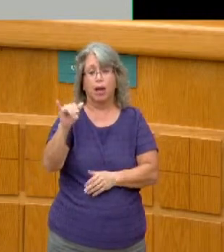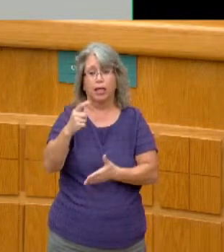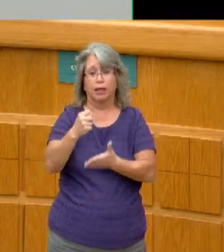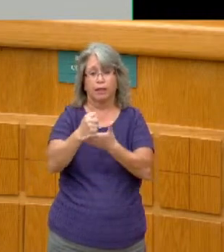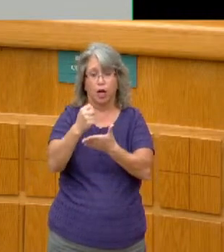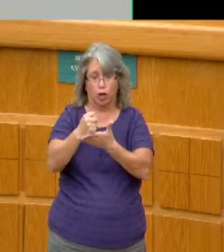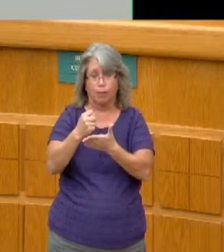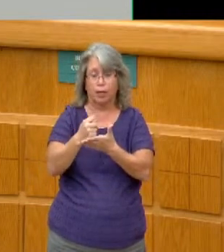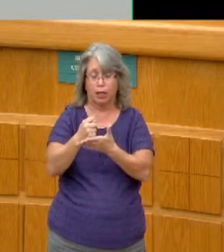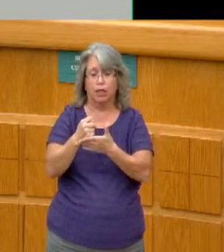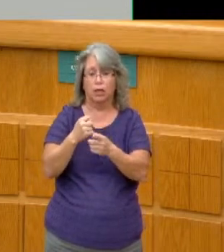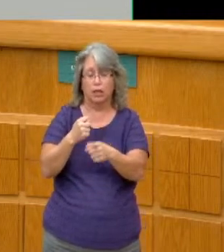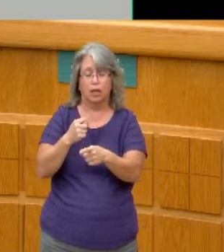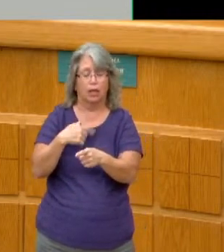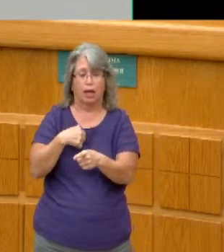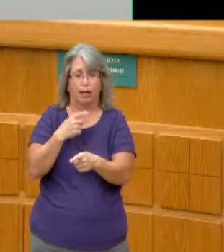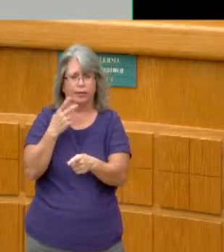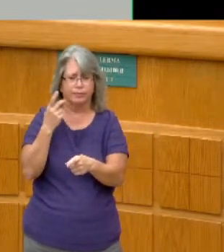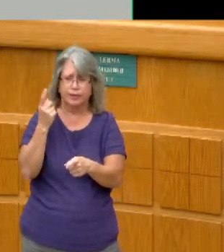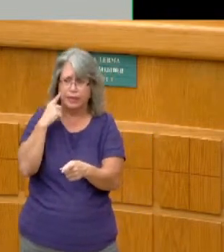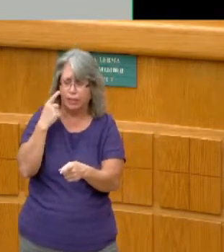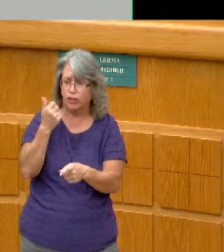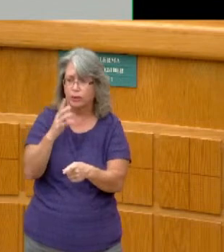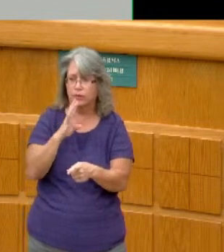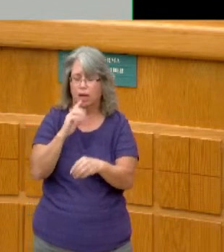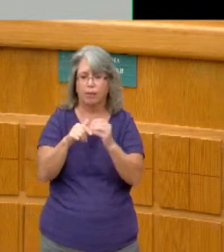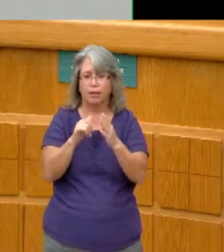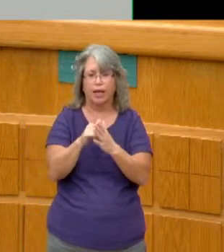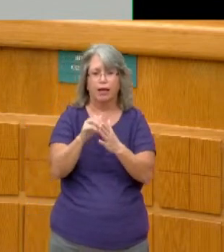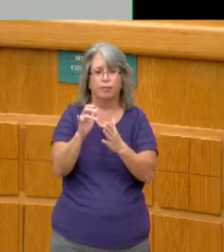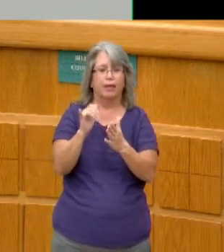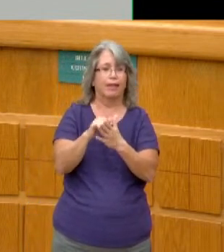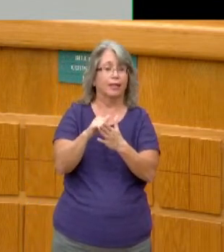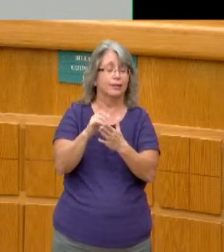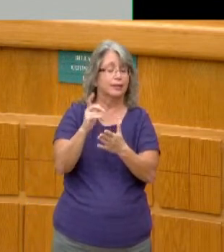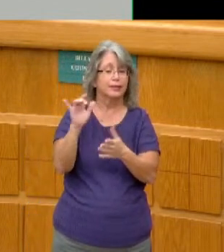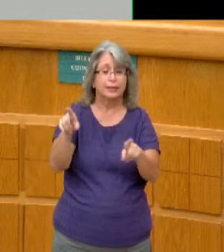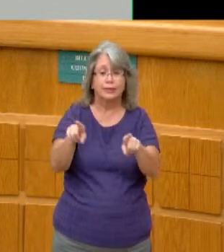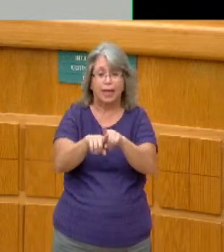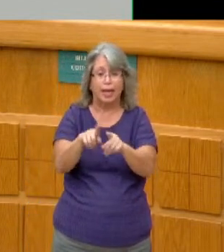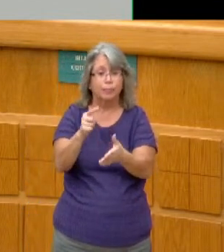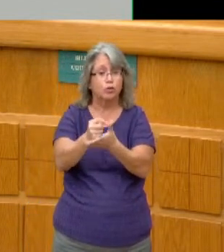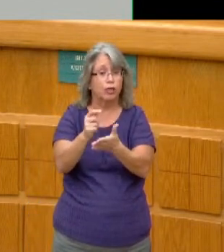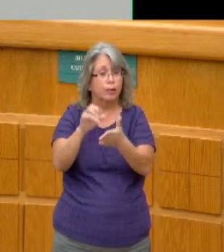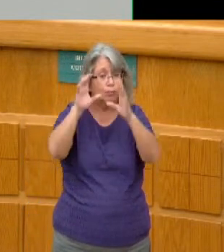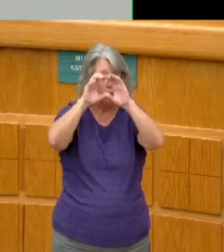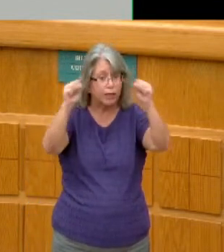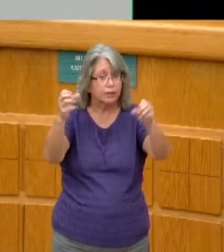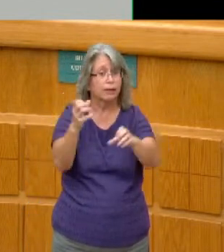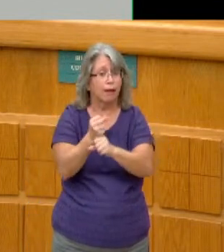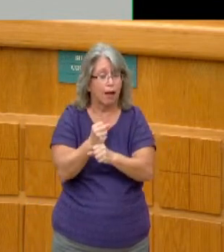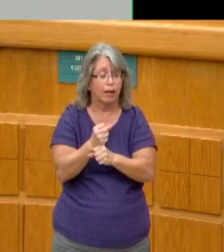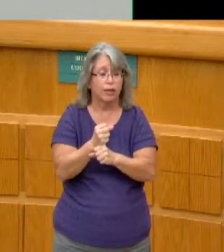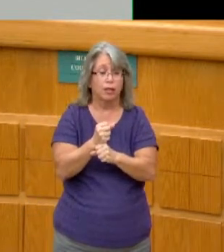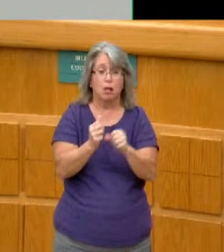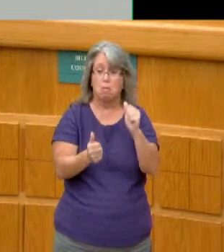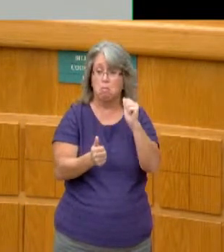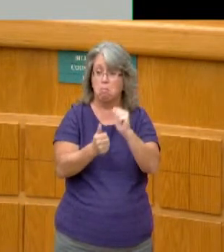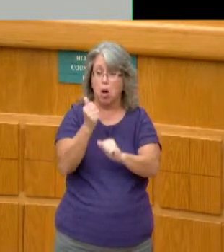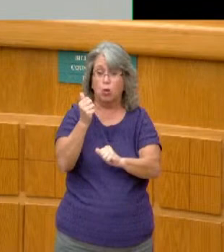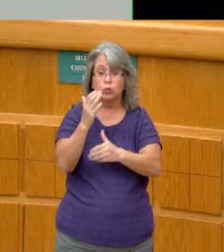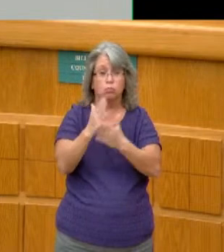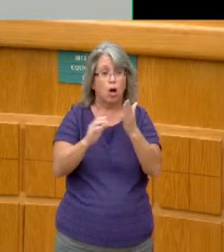today, but this is, getting the presidential treatment. Usually in most parts of the country, you have to pay a lot of money for